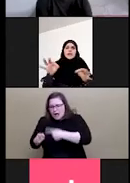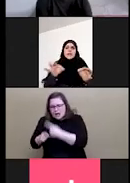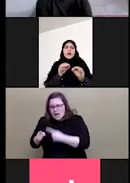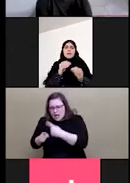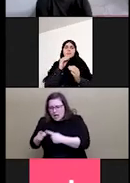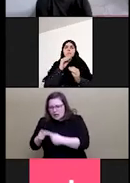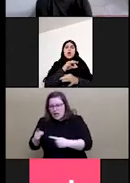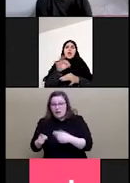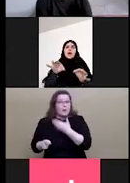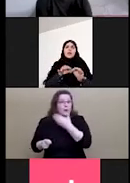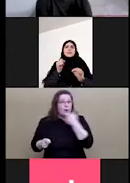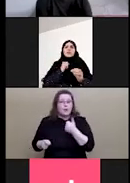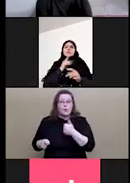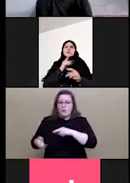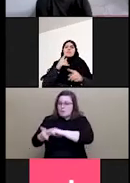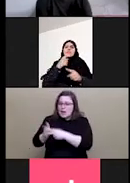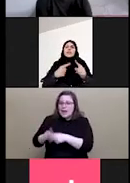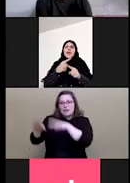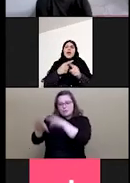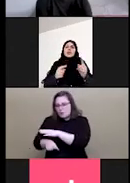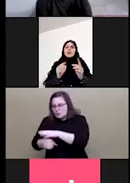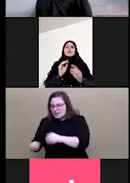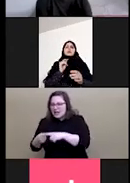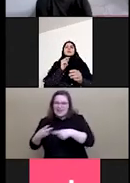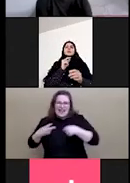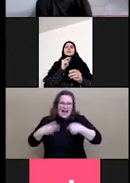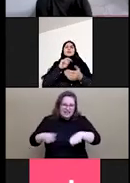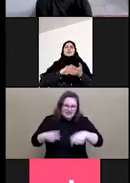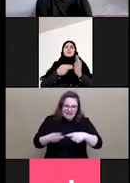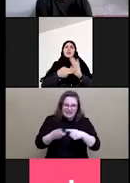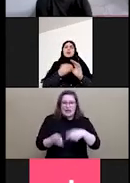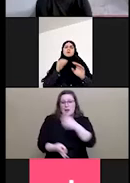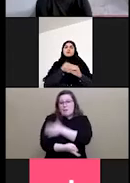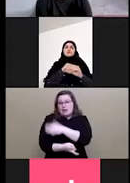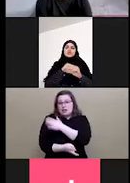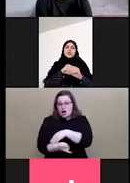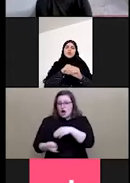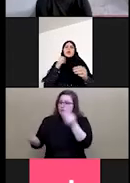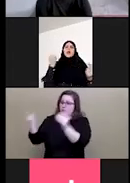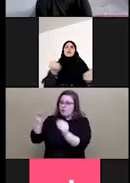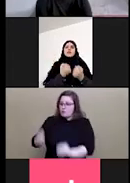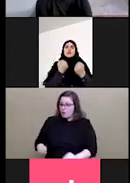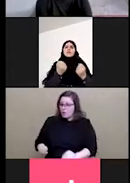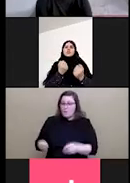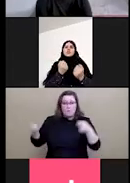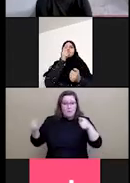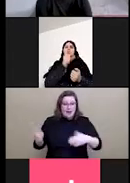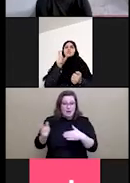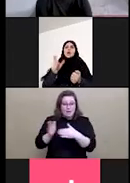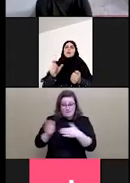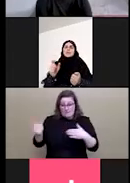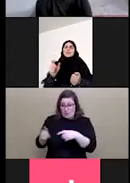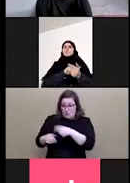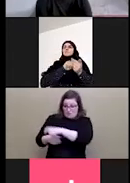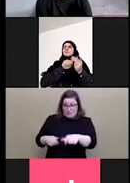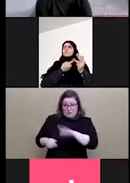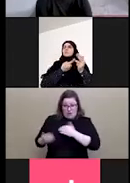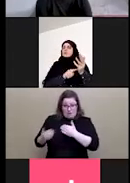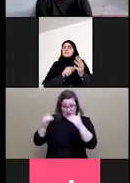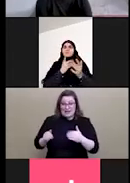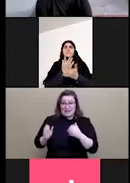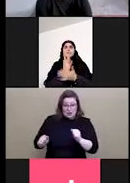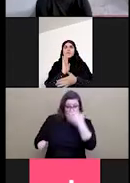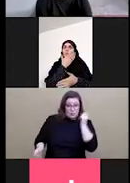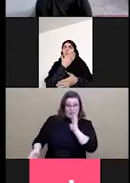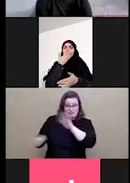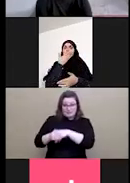budget, activities, personnel, and all this, then we won't be able to accommodate the needs of persons with disabilities once the implementation stage